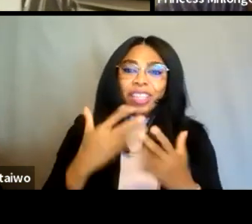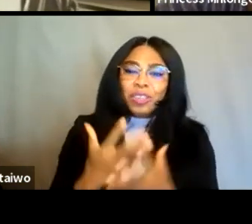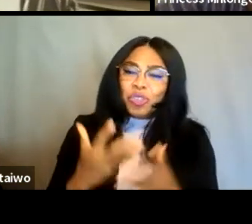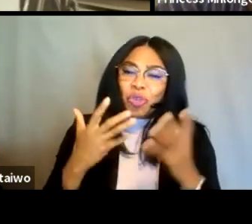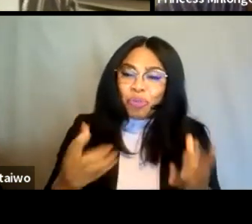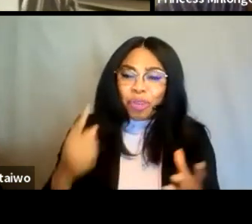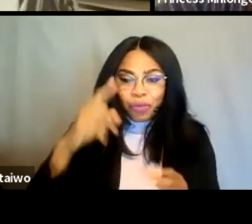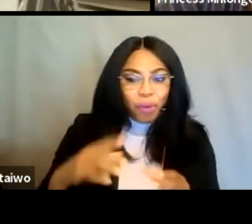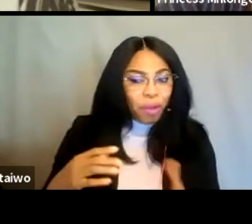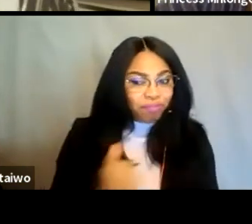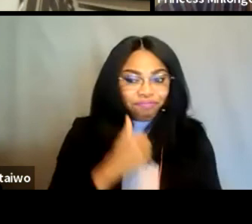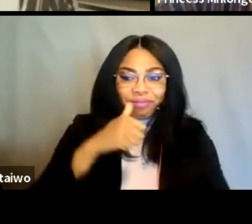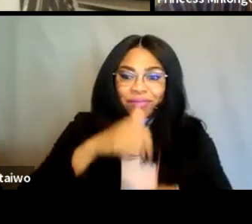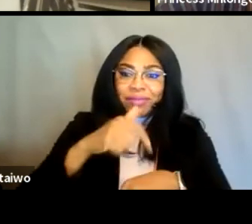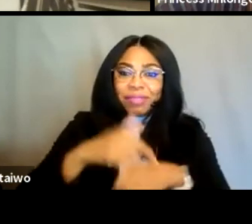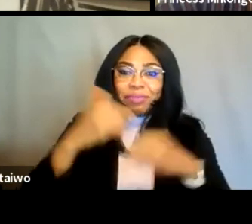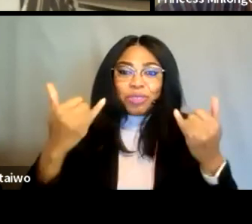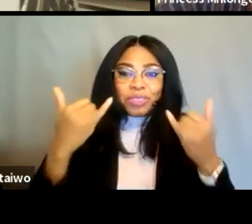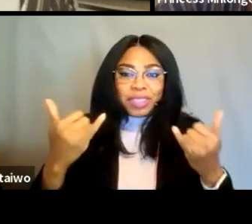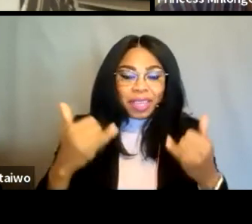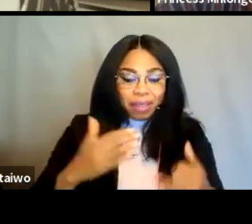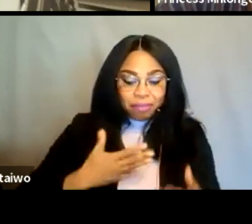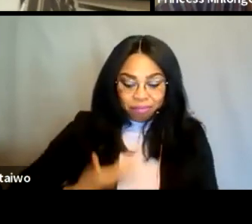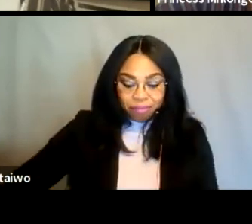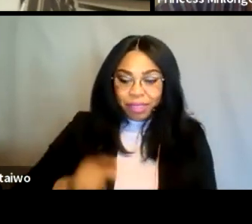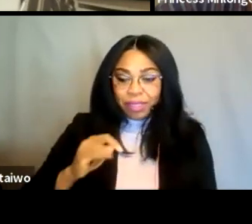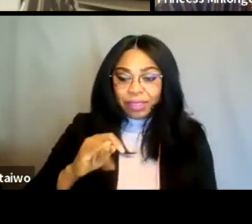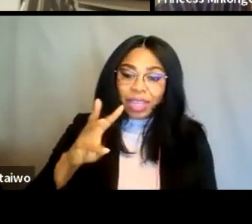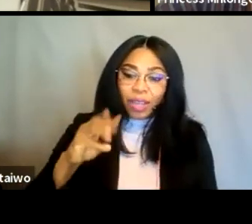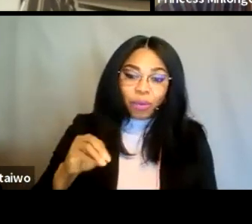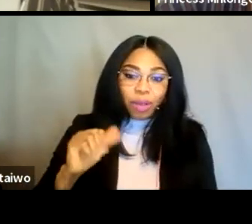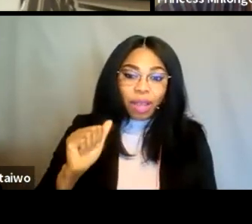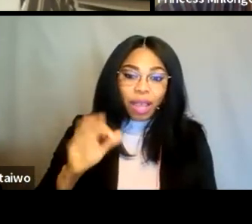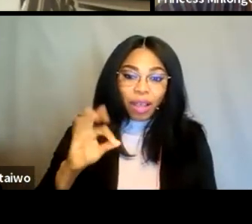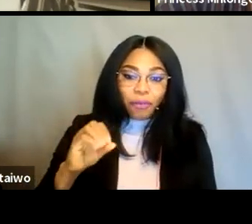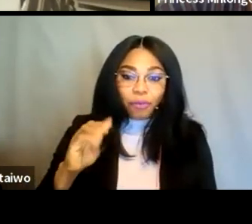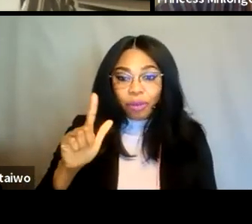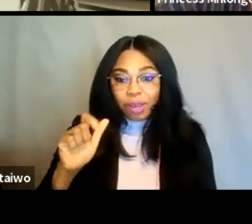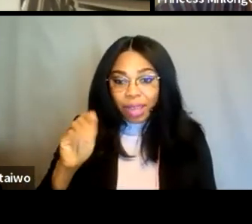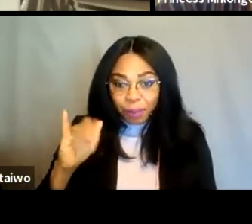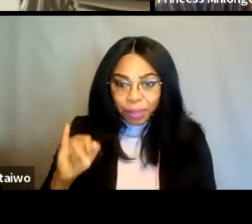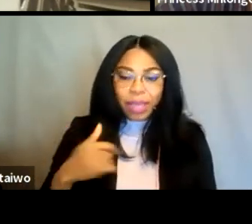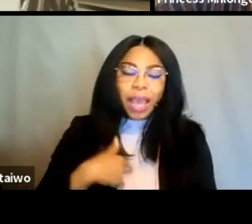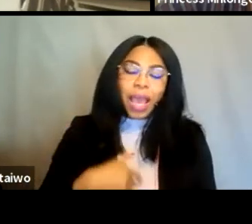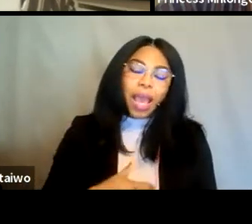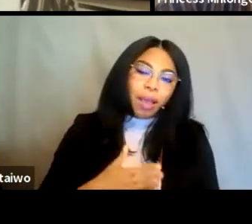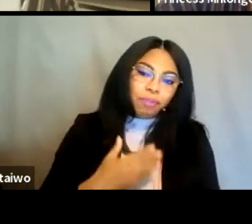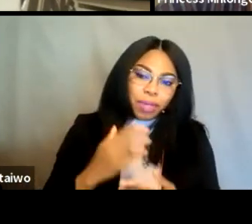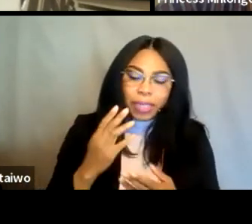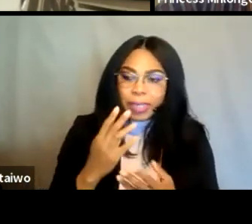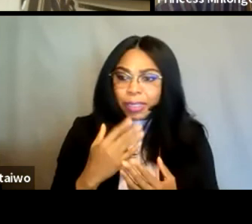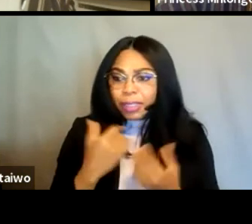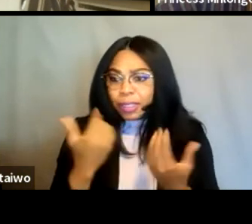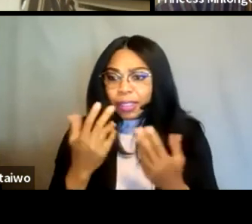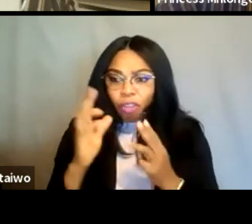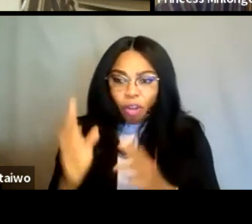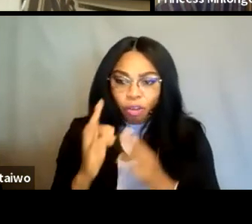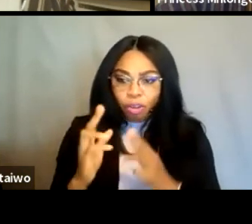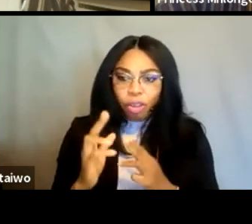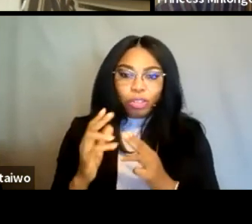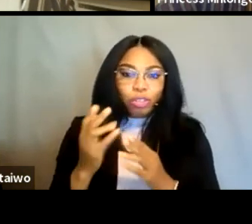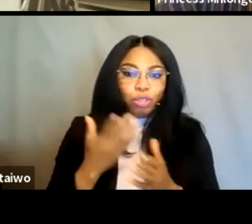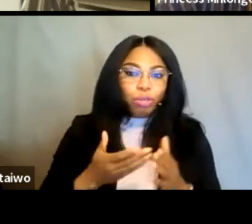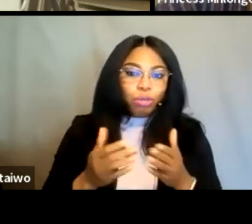today. My name is Taiwo Afolabi, and I've been really privileged to curate this.